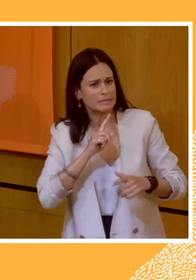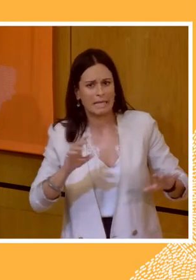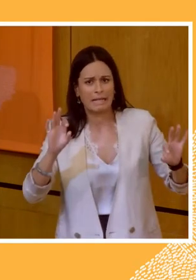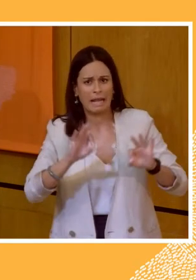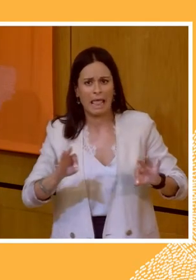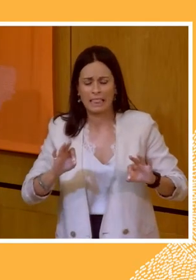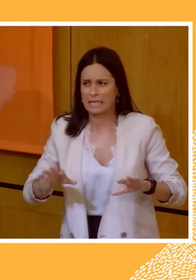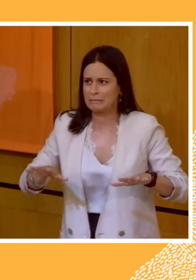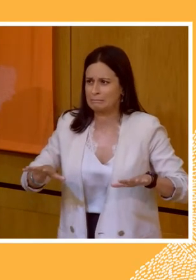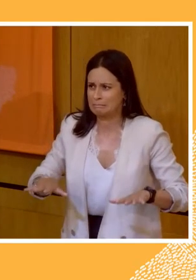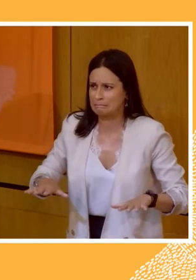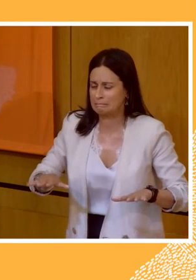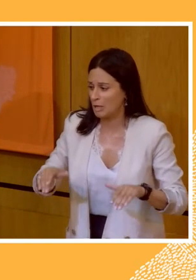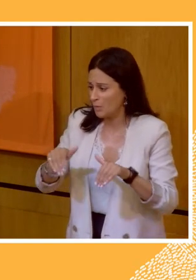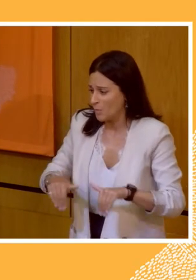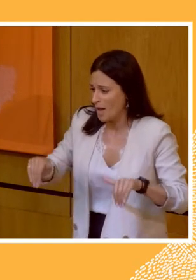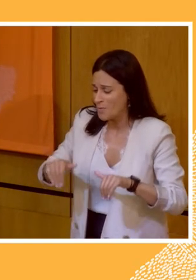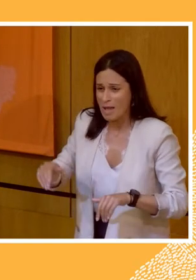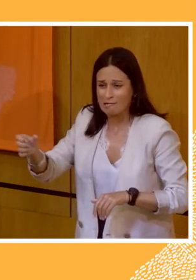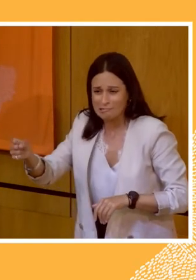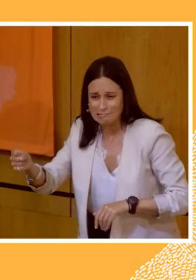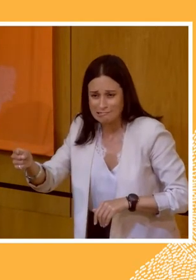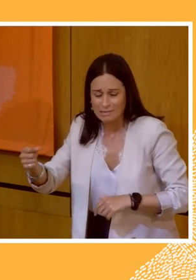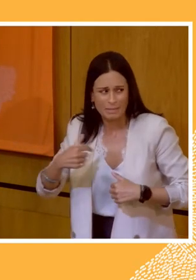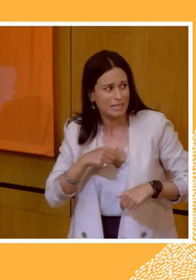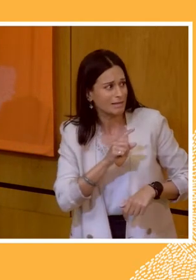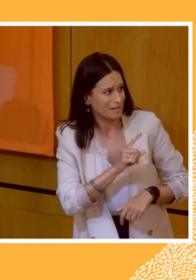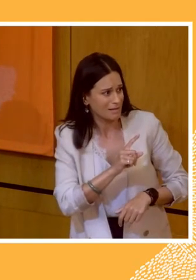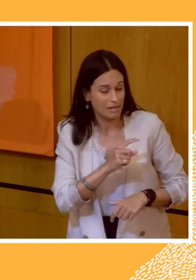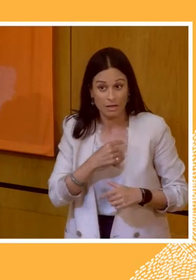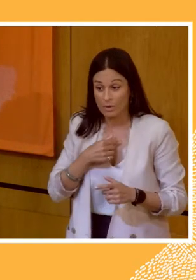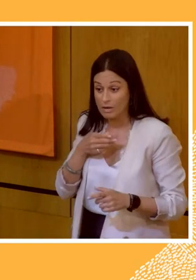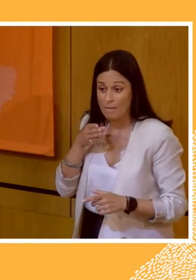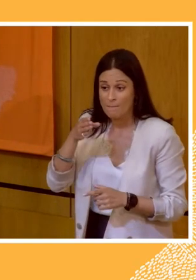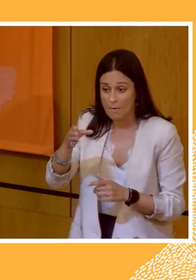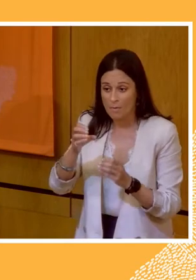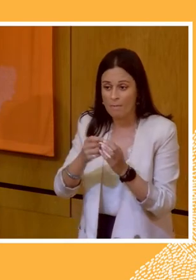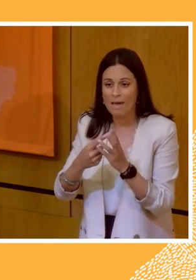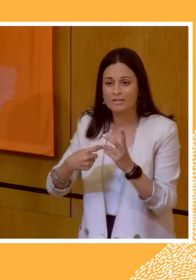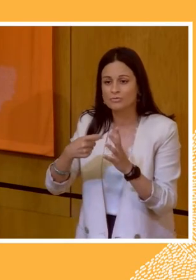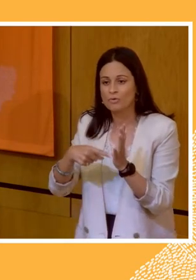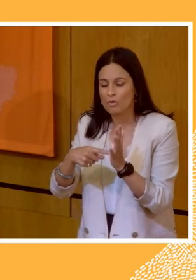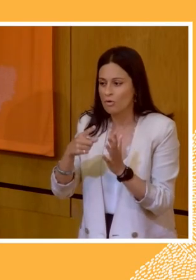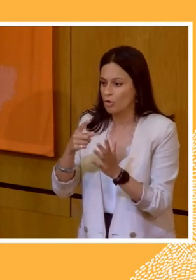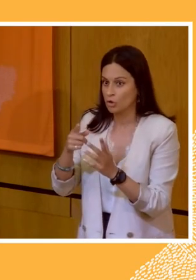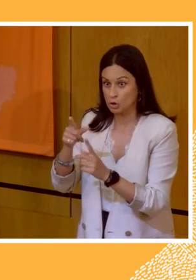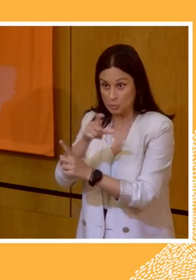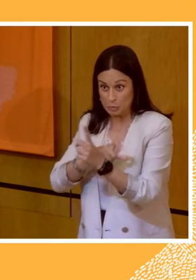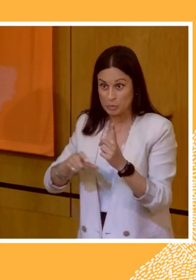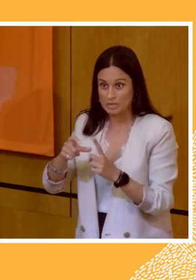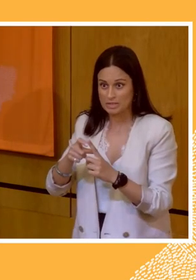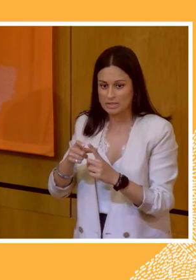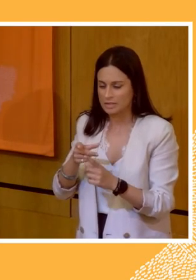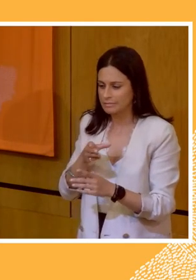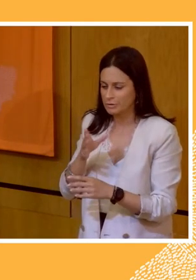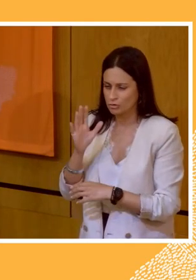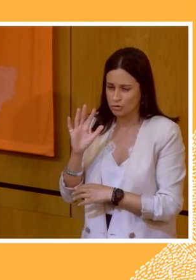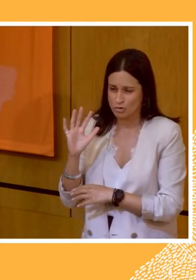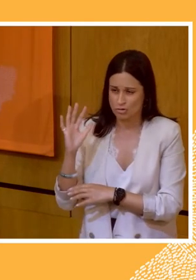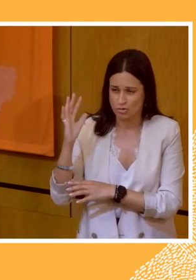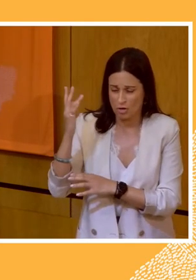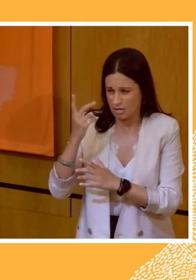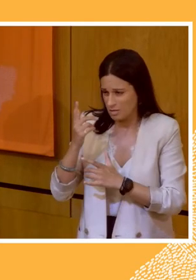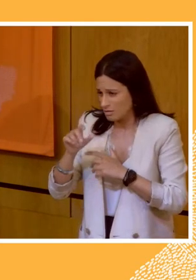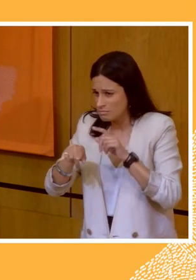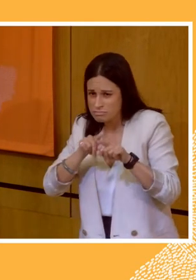to?" He would say, "You wait. So I remember we are going to one of the Abatwa communities. It was through the jungle.